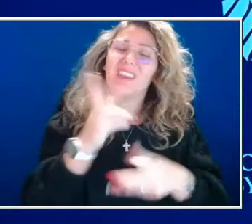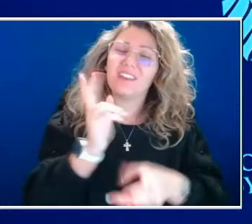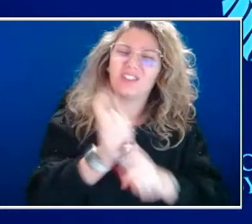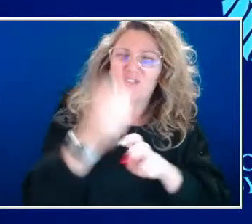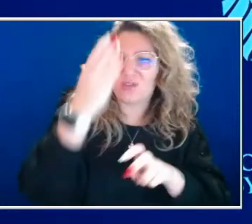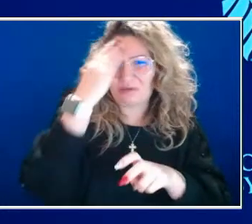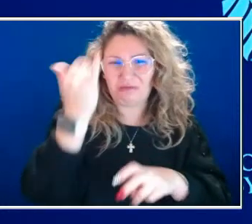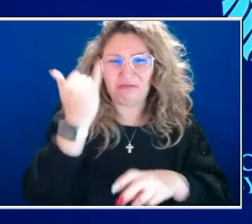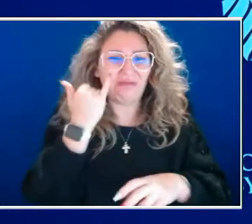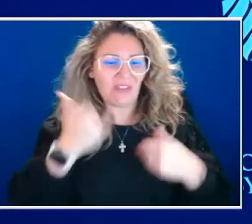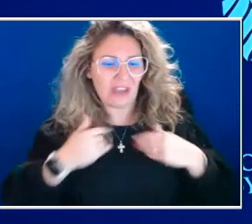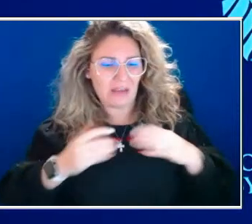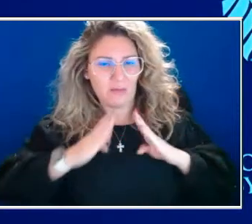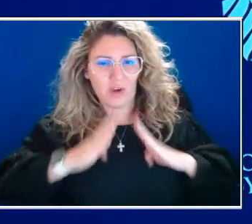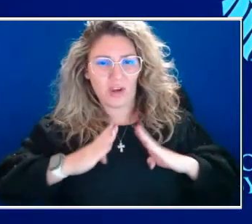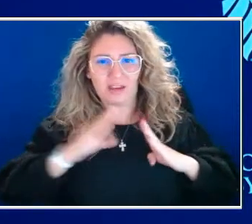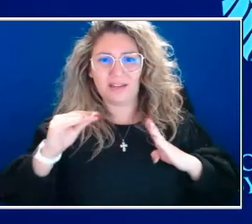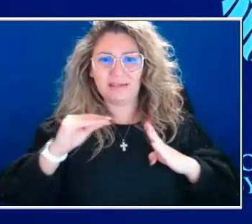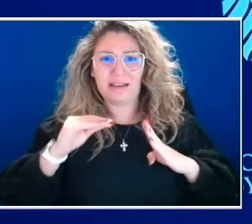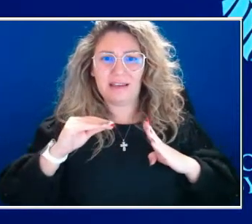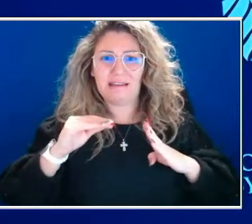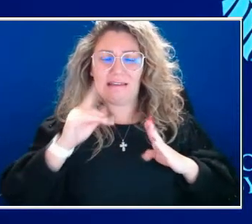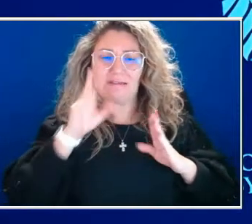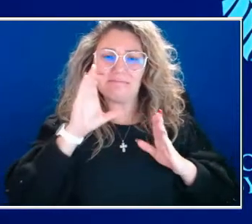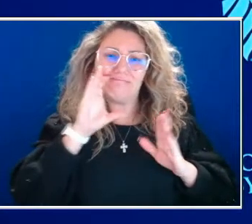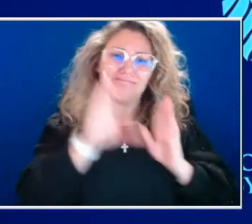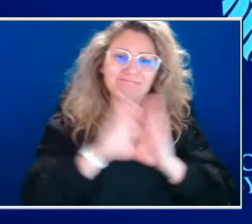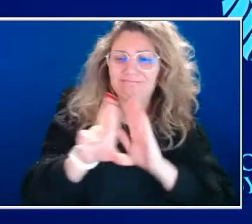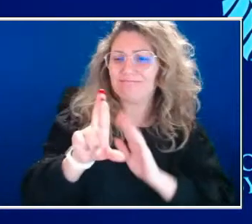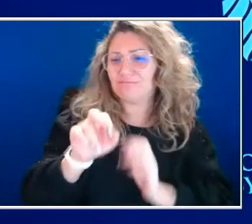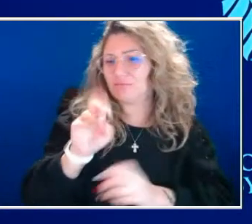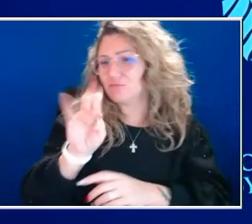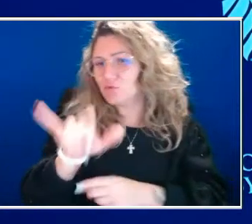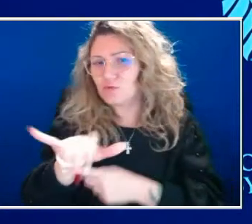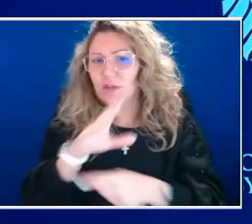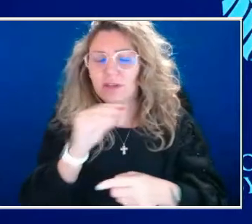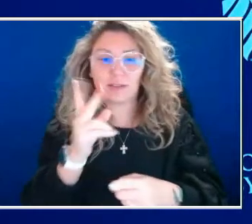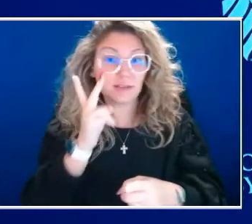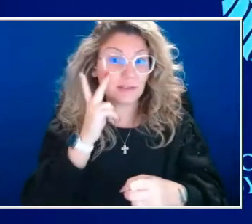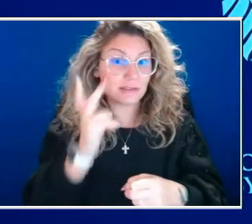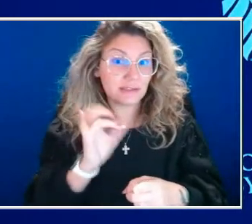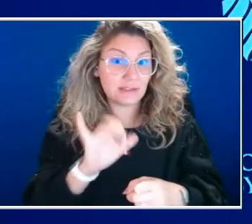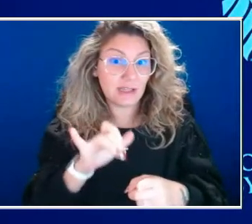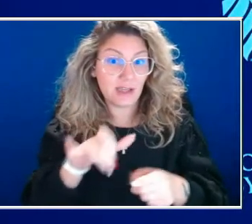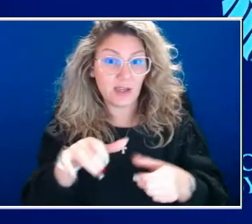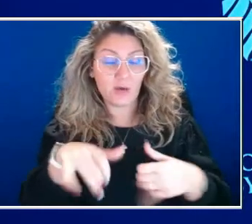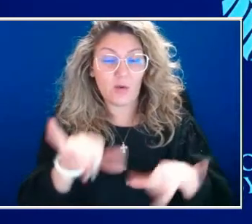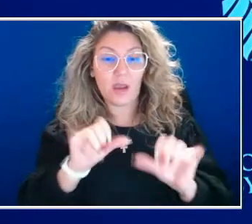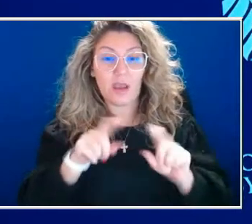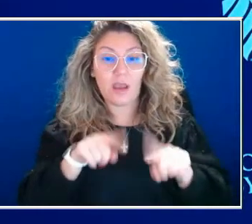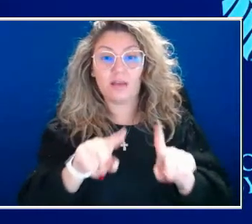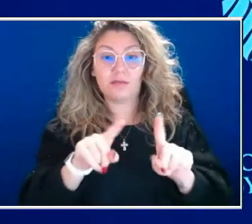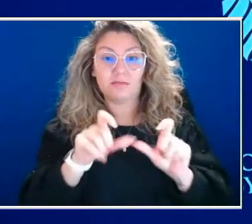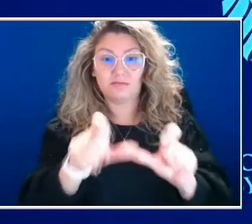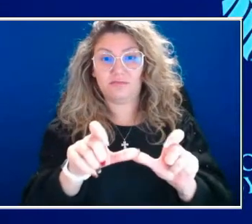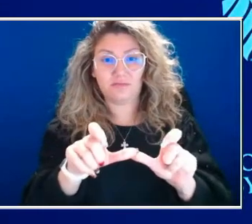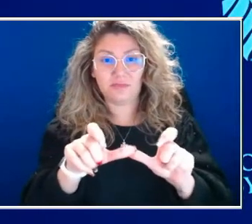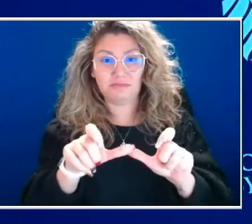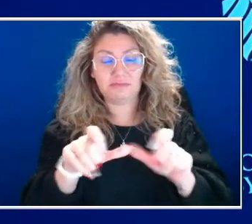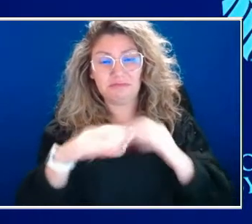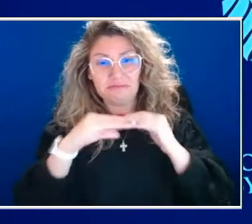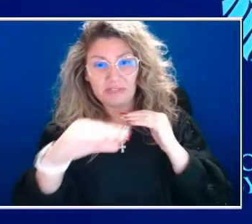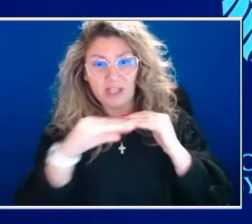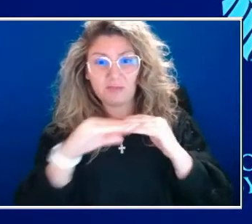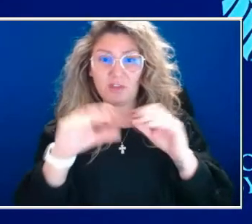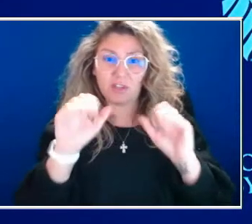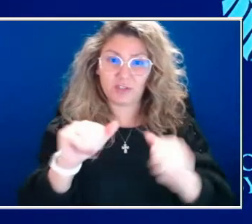gotten a scan and seen the aneurysm while he was still stable and his blood pressure was okay, there's a very good chance he could have been treated. It